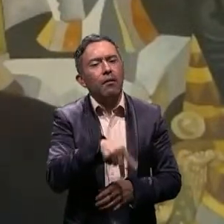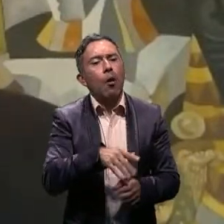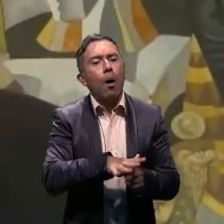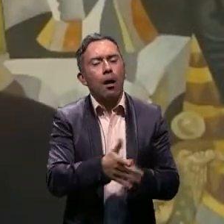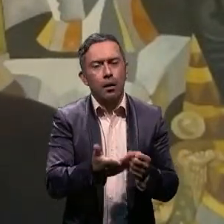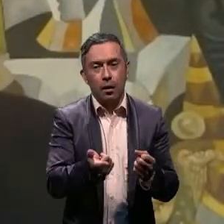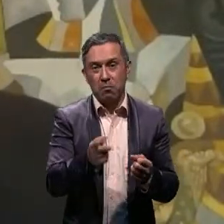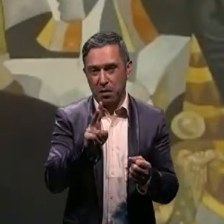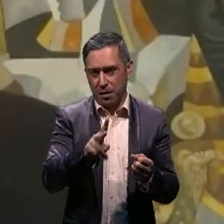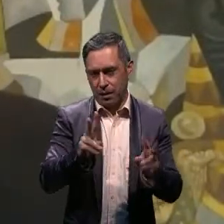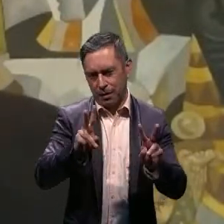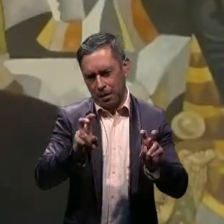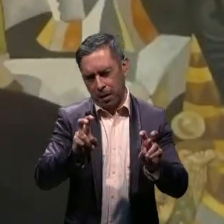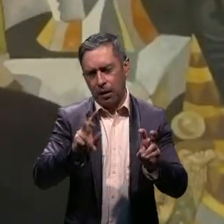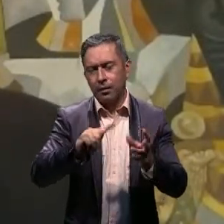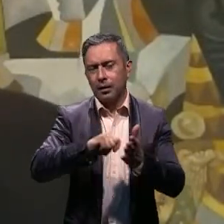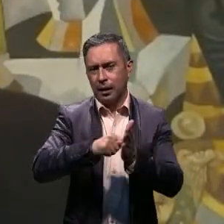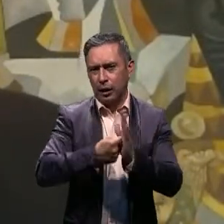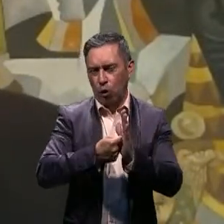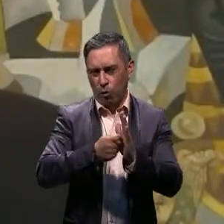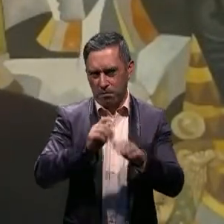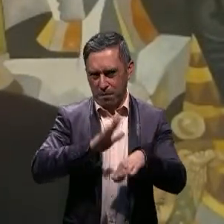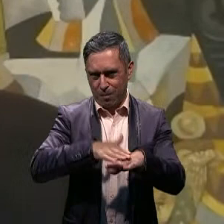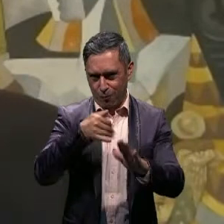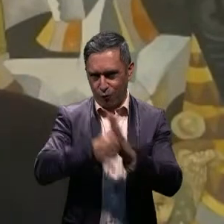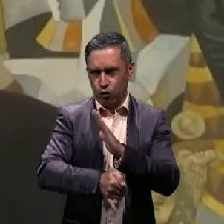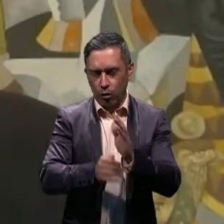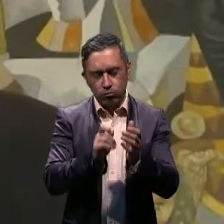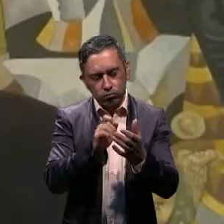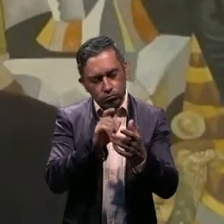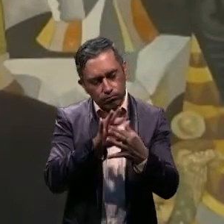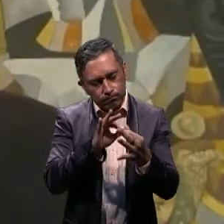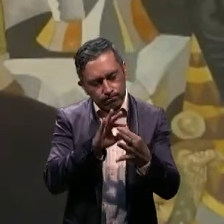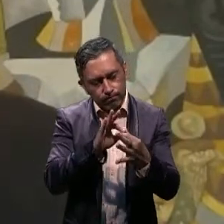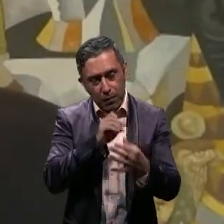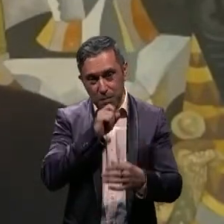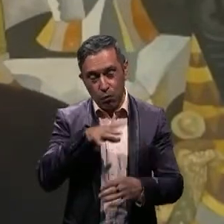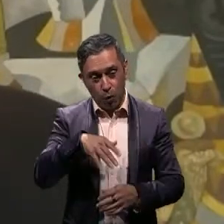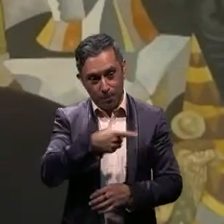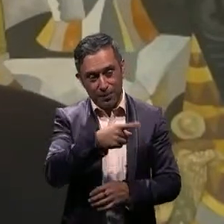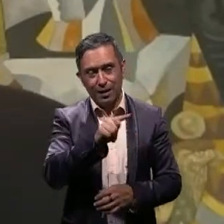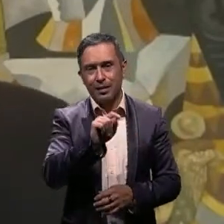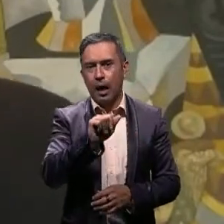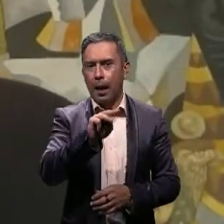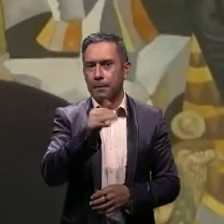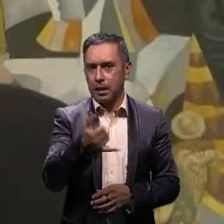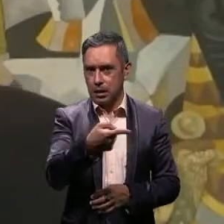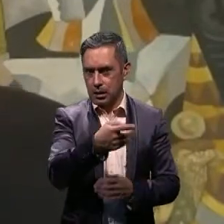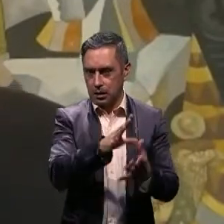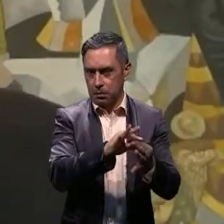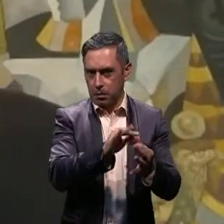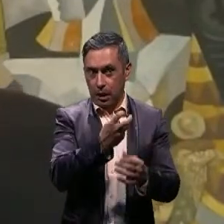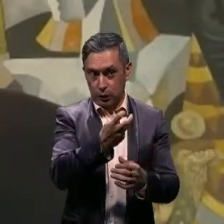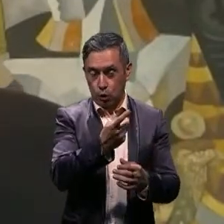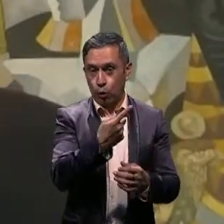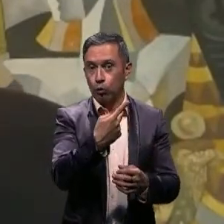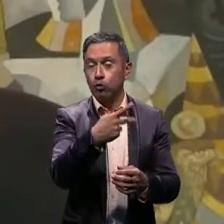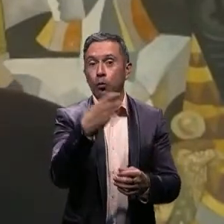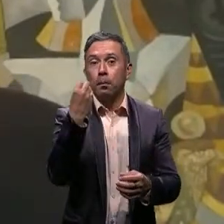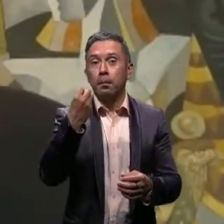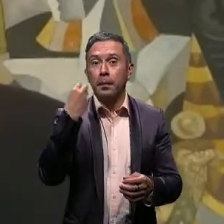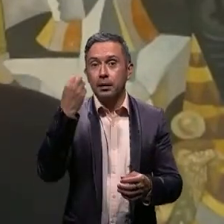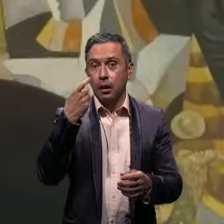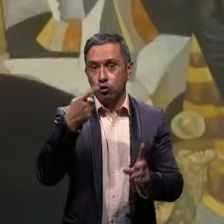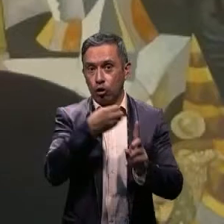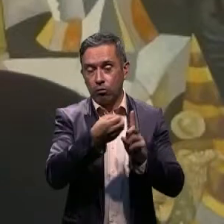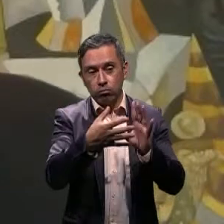this is the debate, technically speaking, as Tammy was mentioning, and